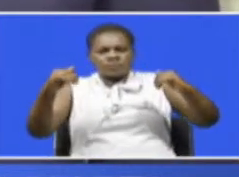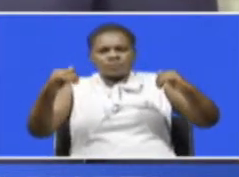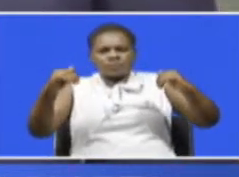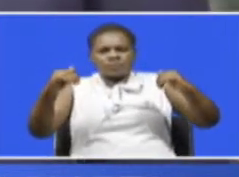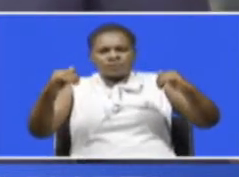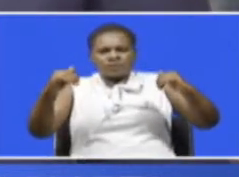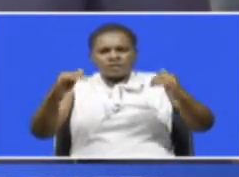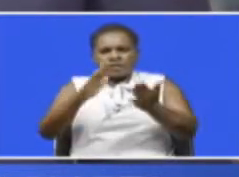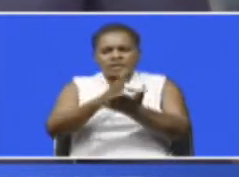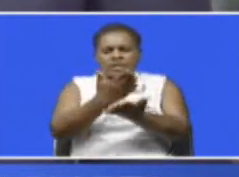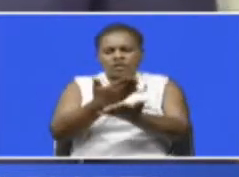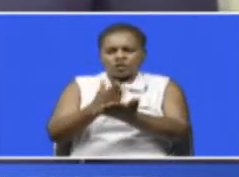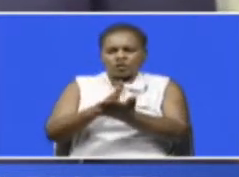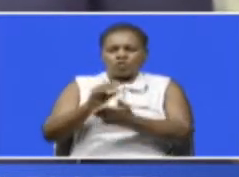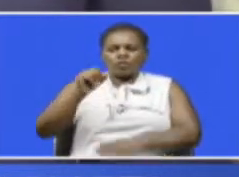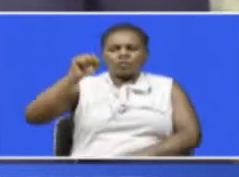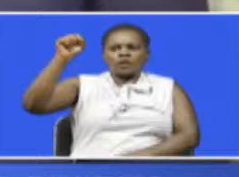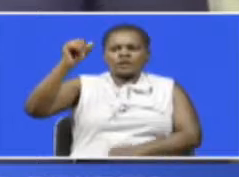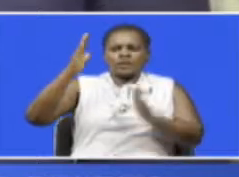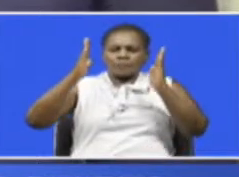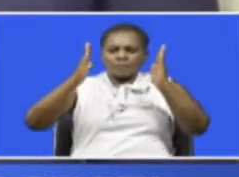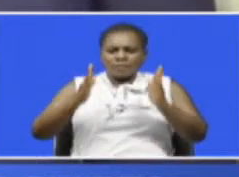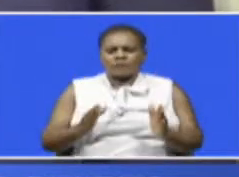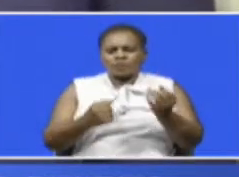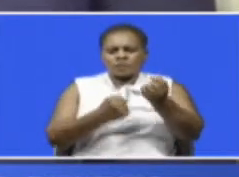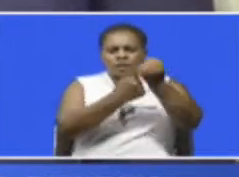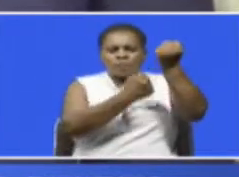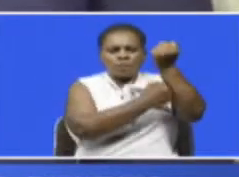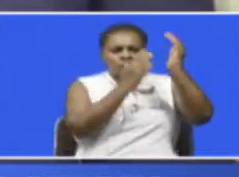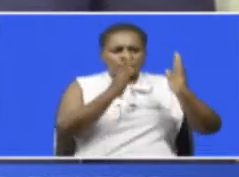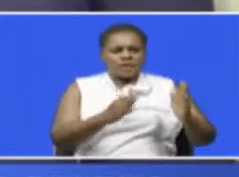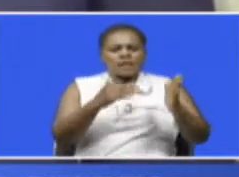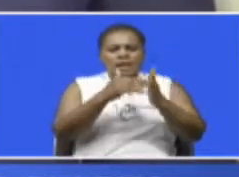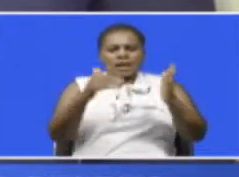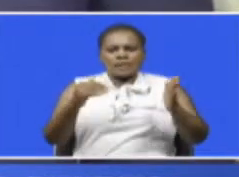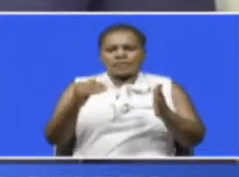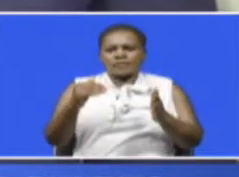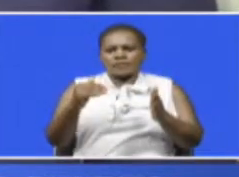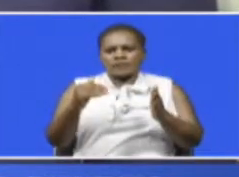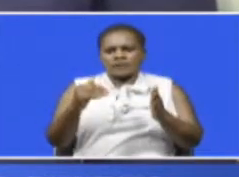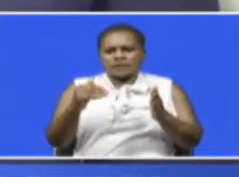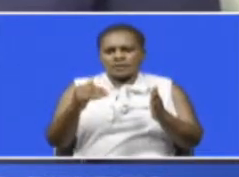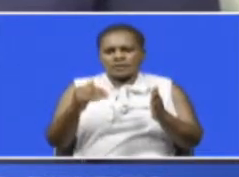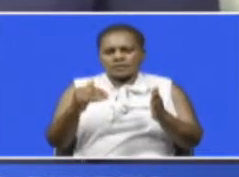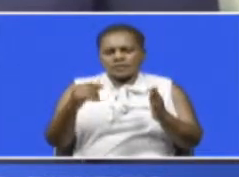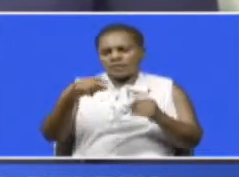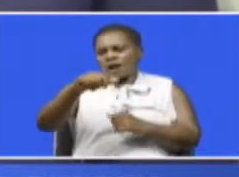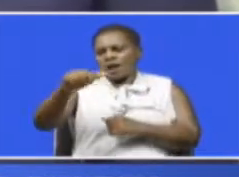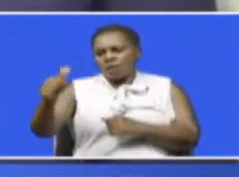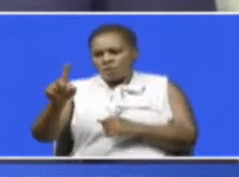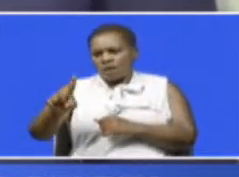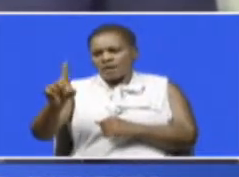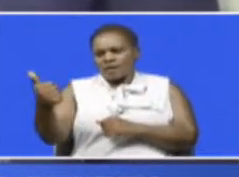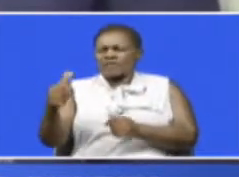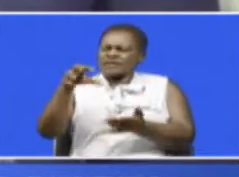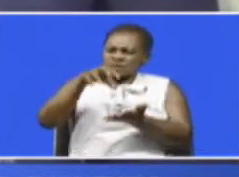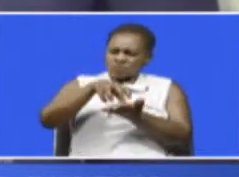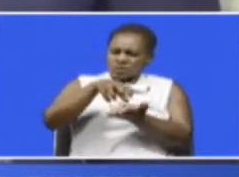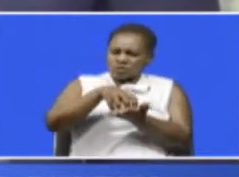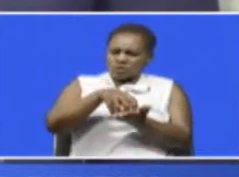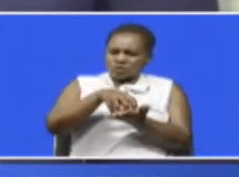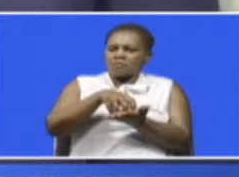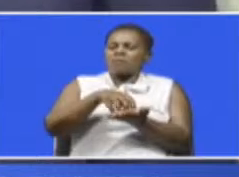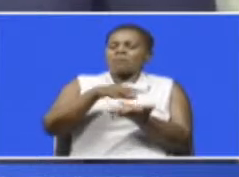pushing sections of politicians and their supporters against perceived opponents. This situation